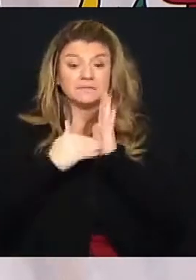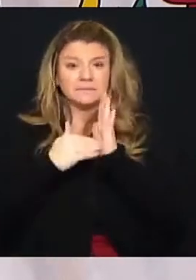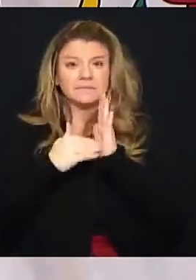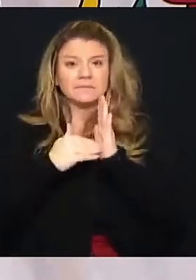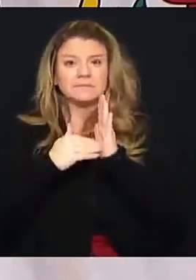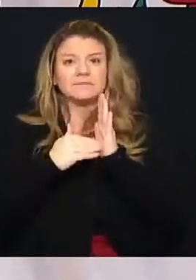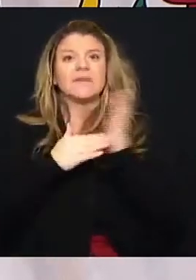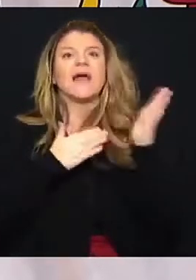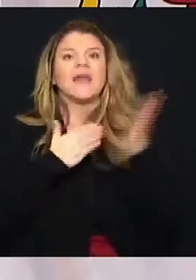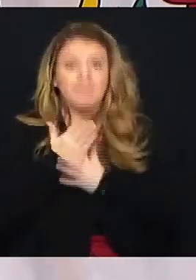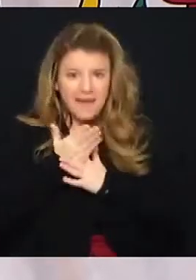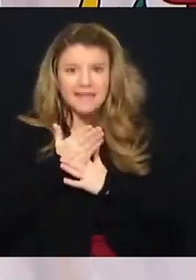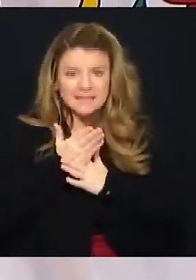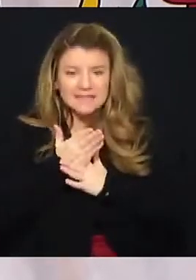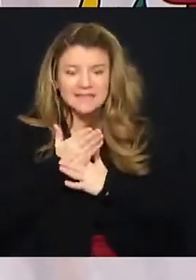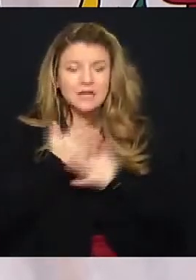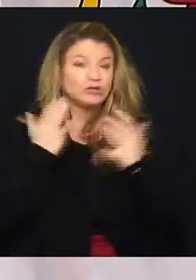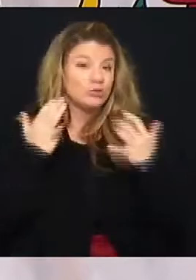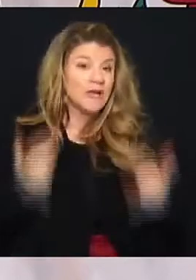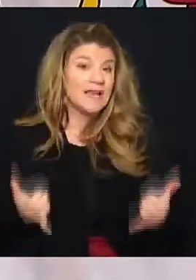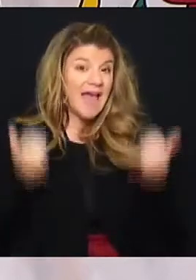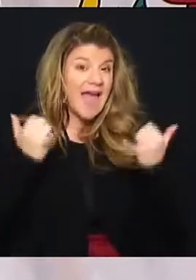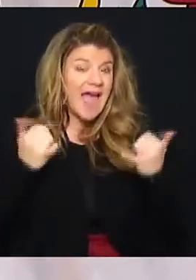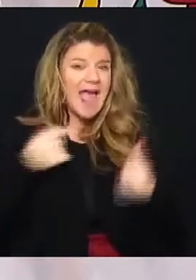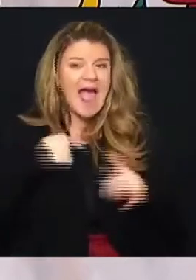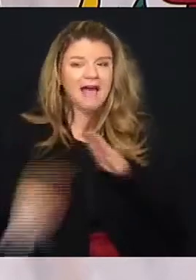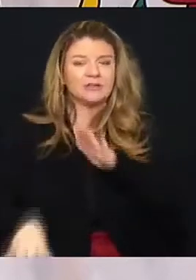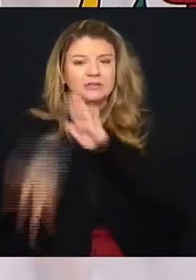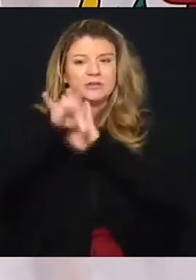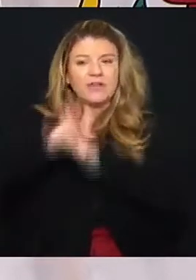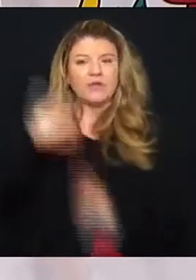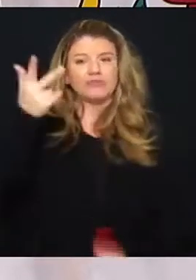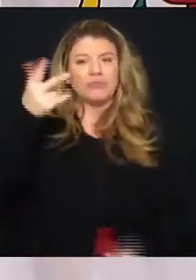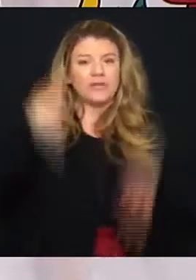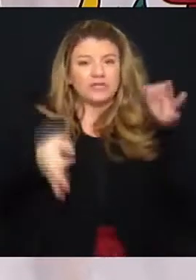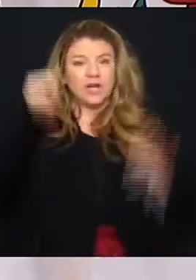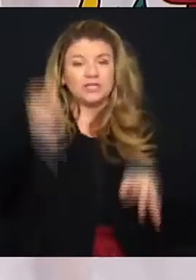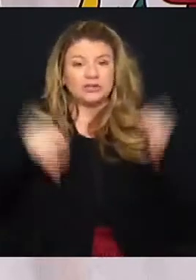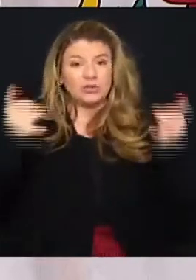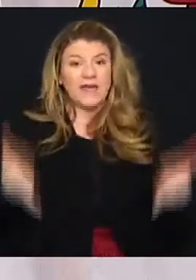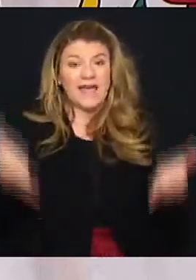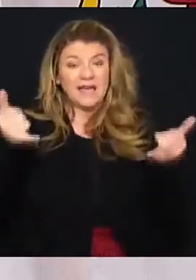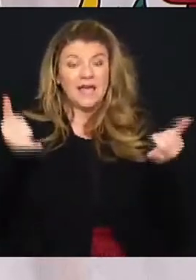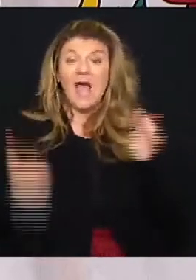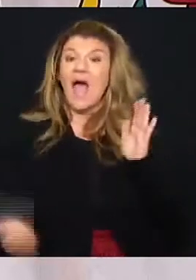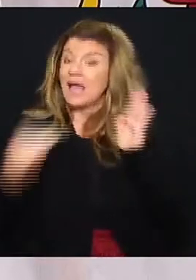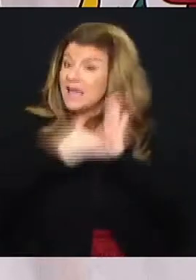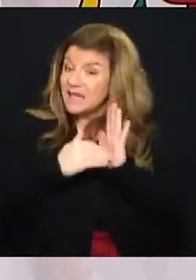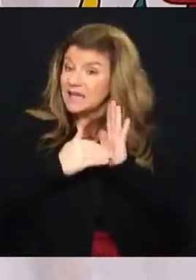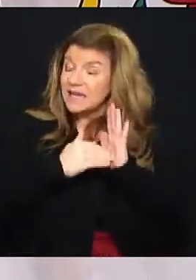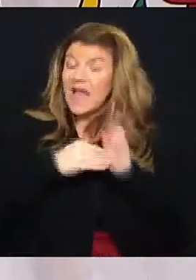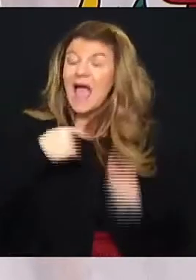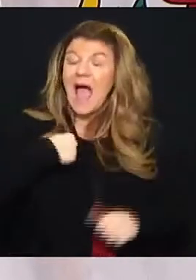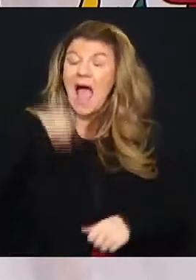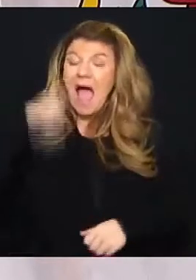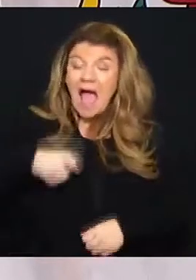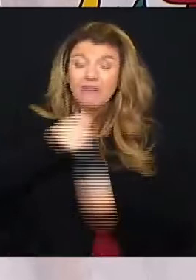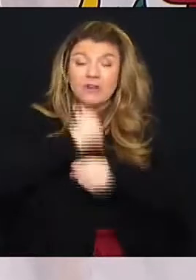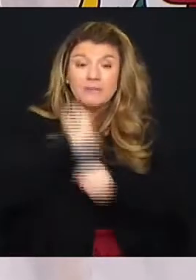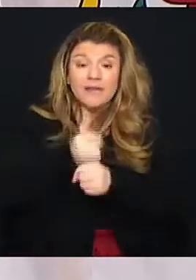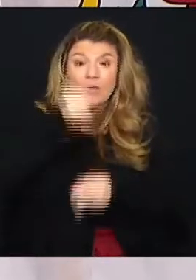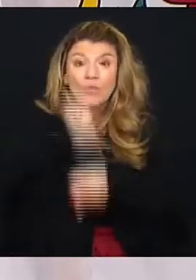it made it. And so today, I appointed those 3 judges today. Again, I've got to make the right choice,